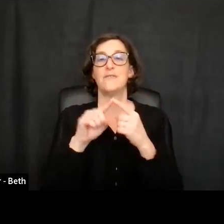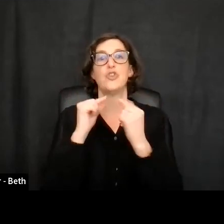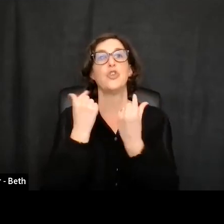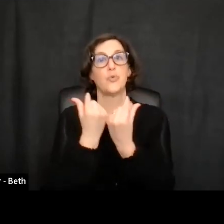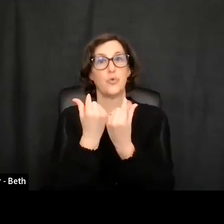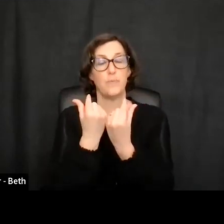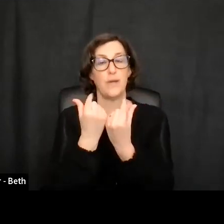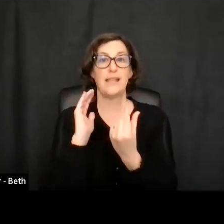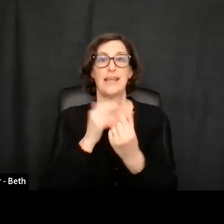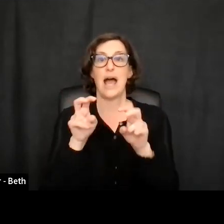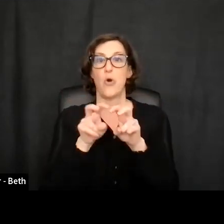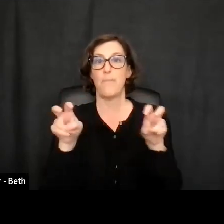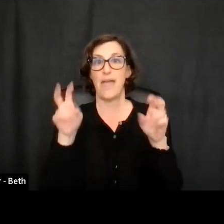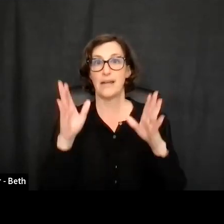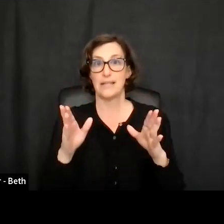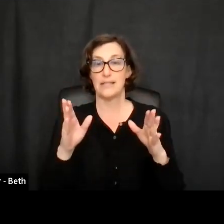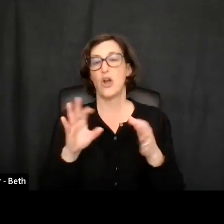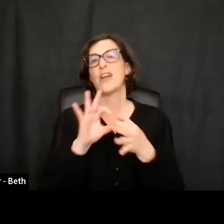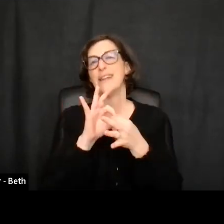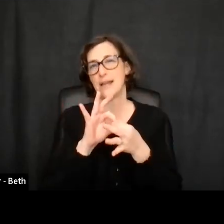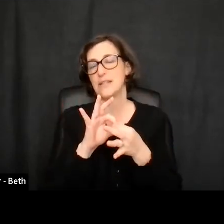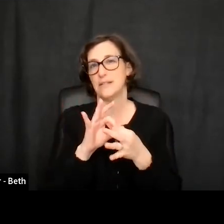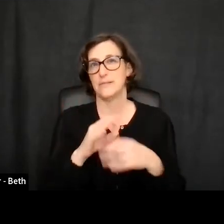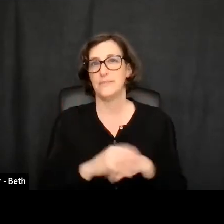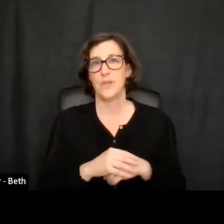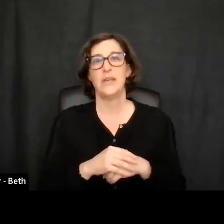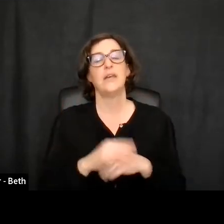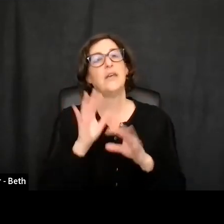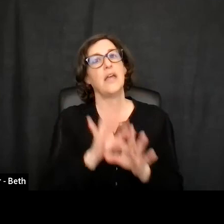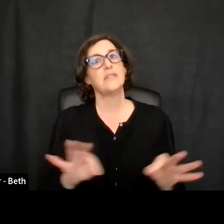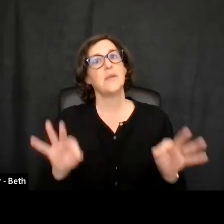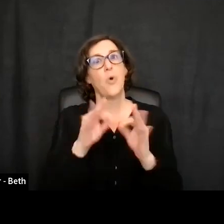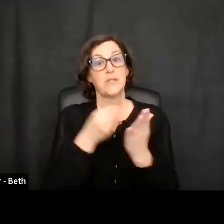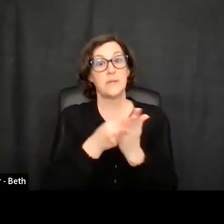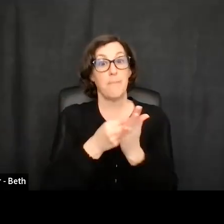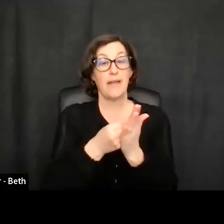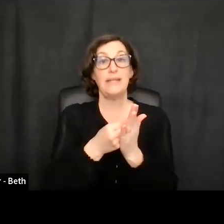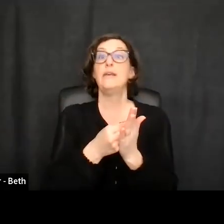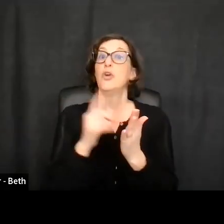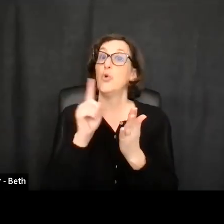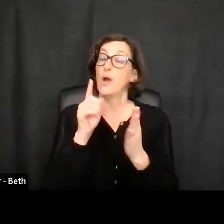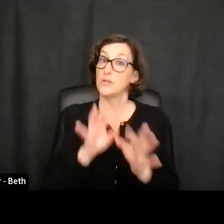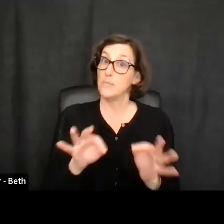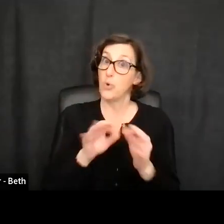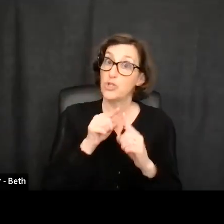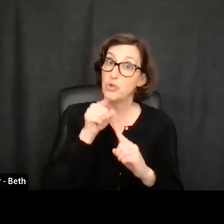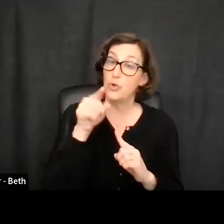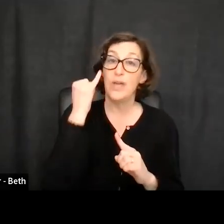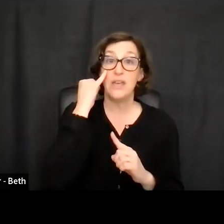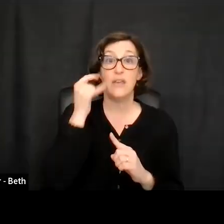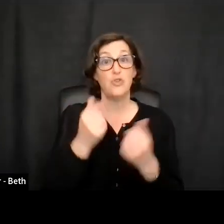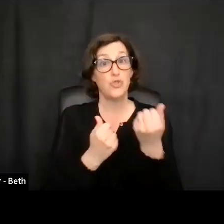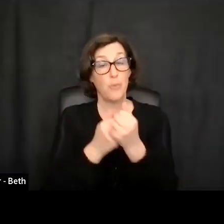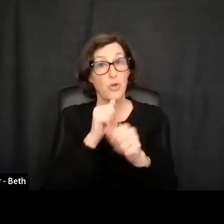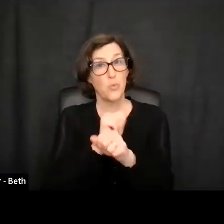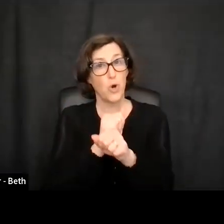our panelists are also affiliated with. It's really important to put your money where your mouth is. And if you support this work, it's important to show